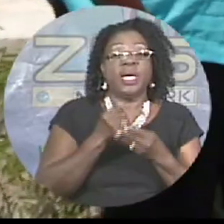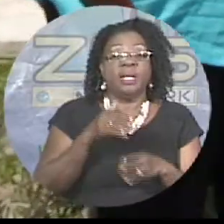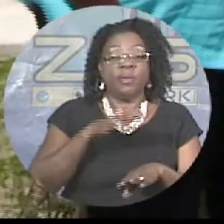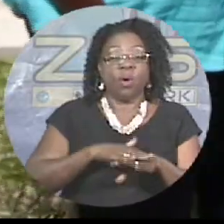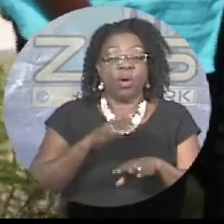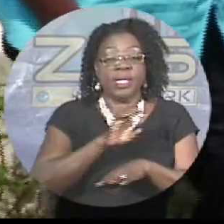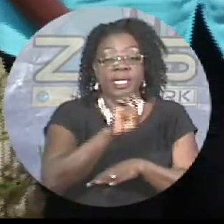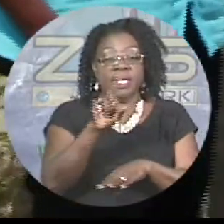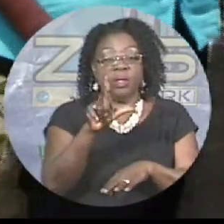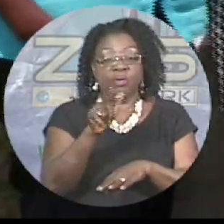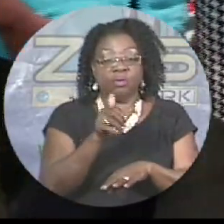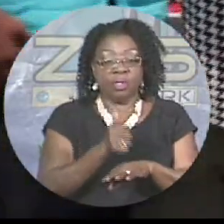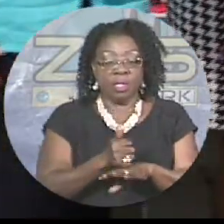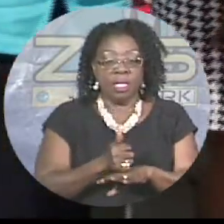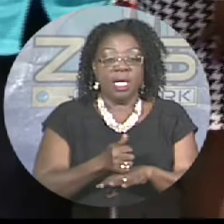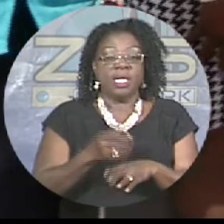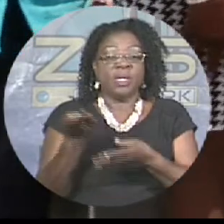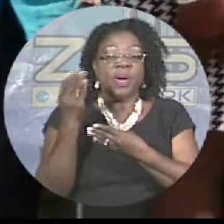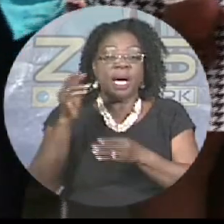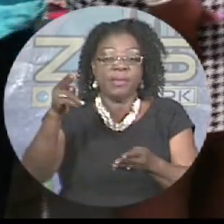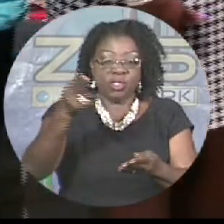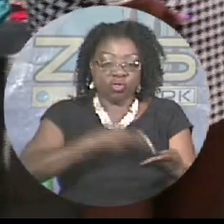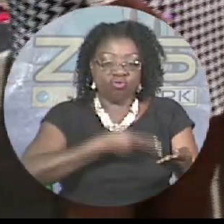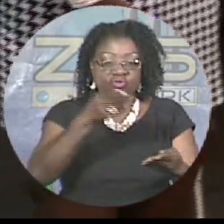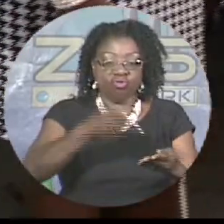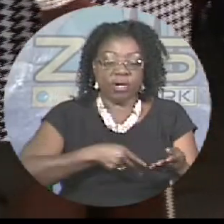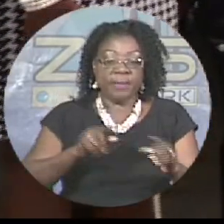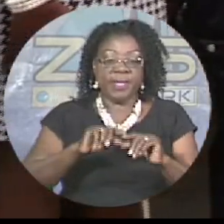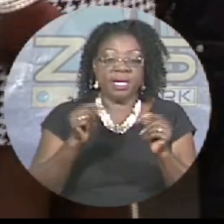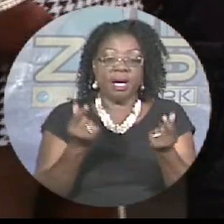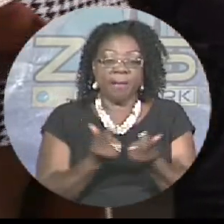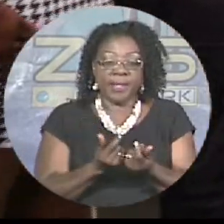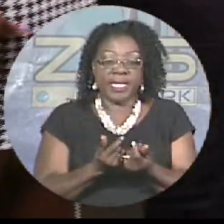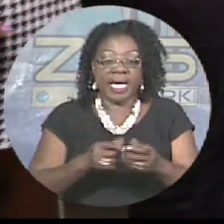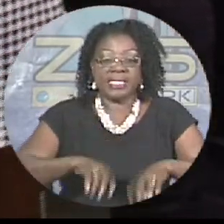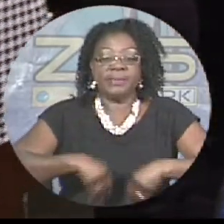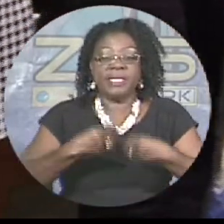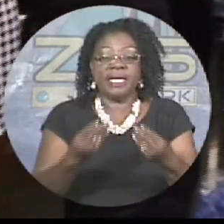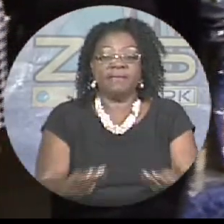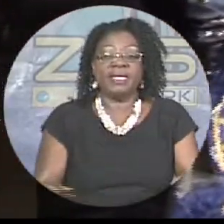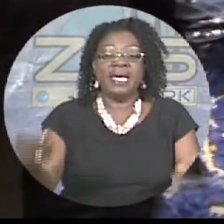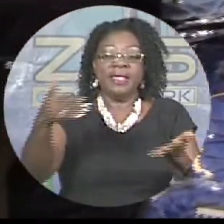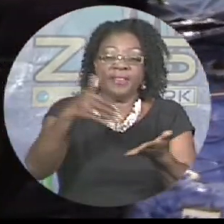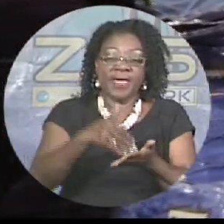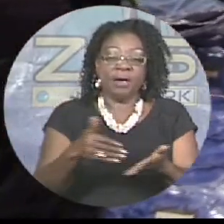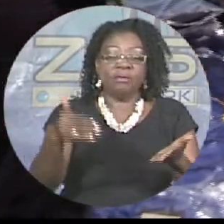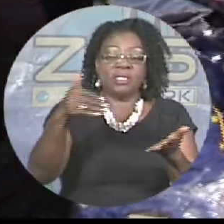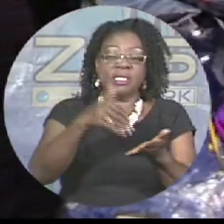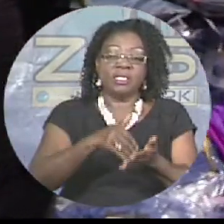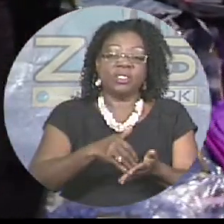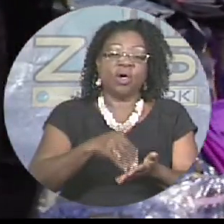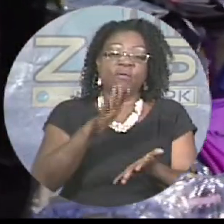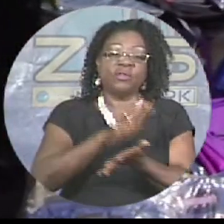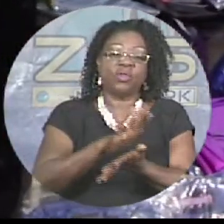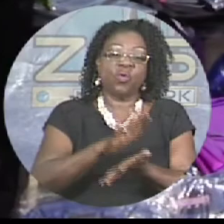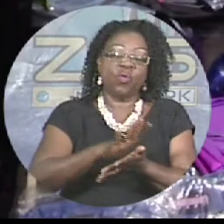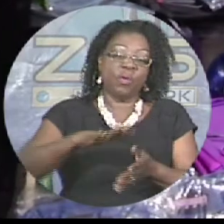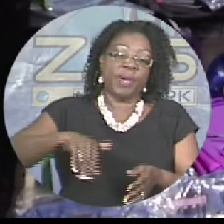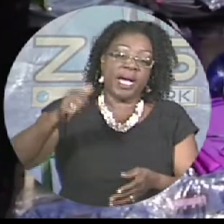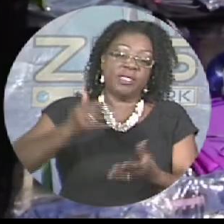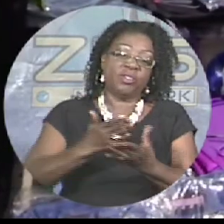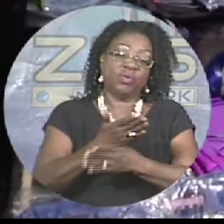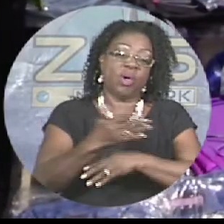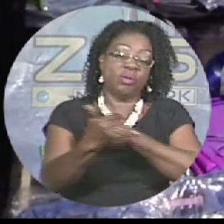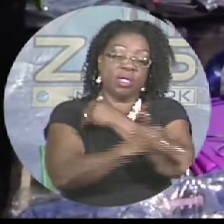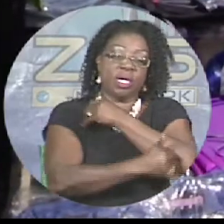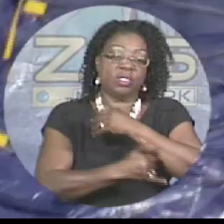with Bahamas Striping. The Bahamian company has been donating thousands of packs of school bags throughout the country to major organizations